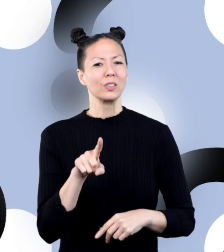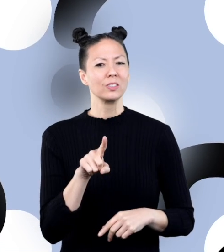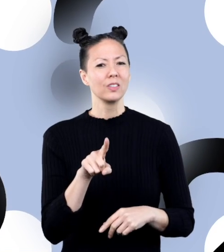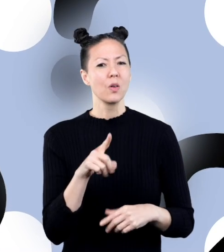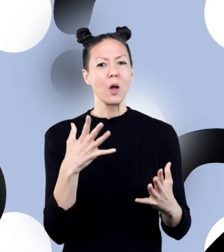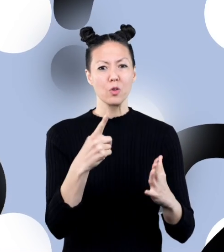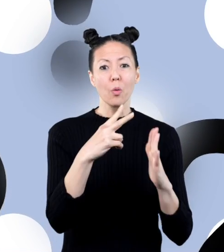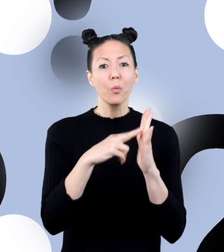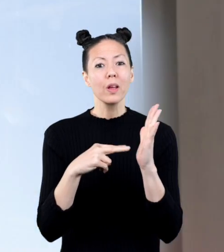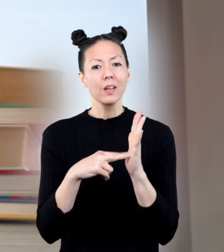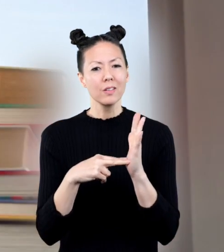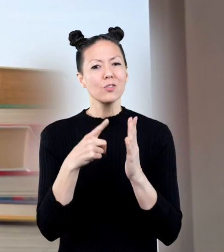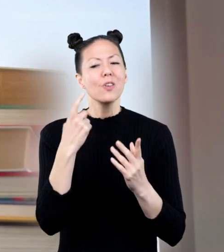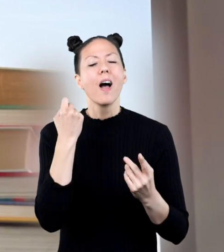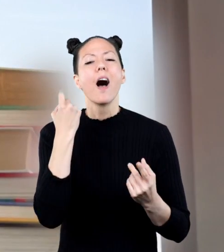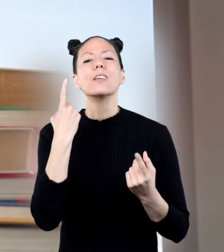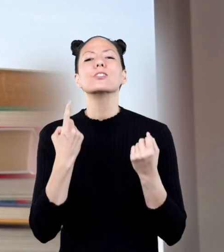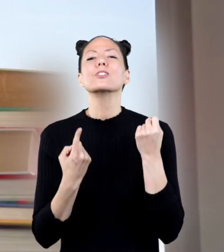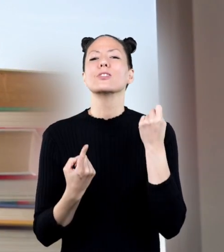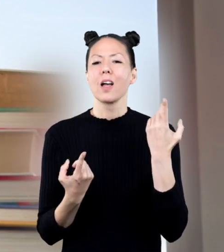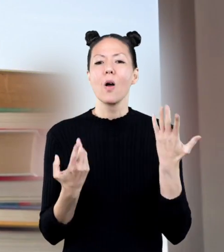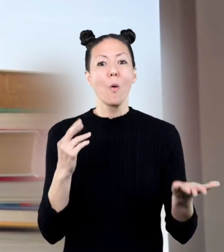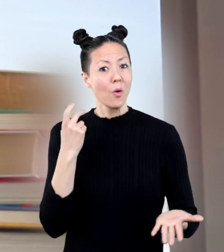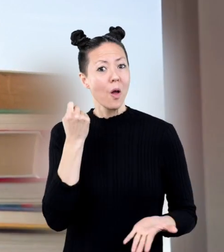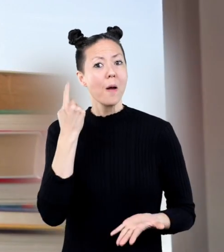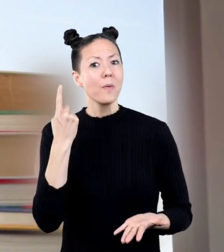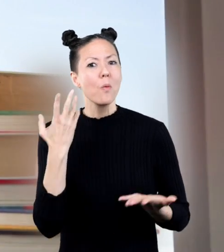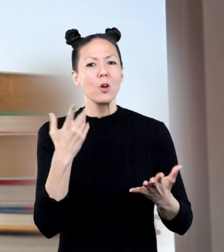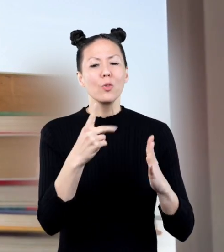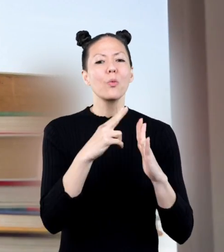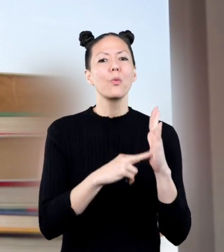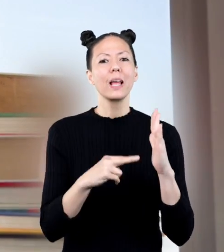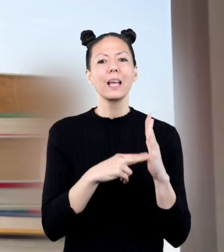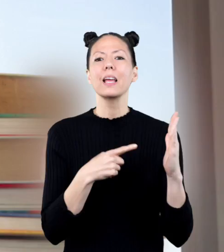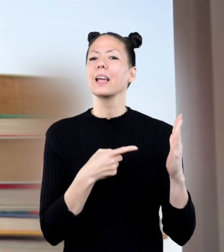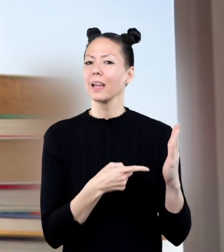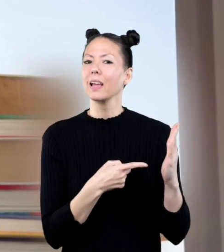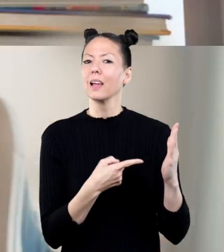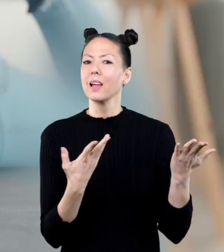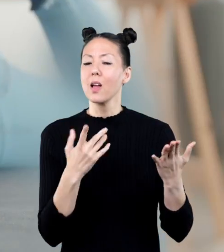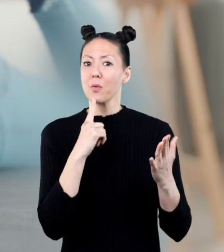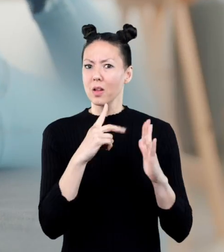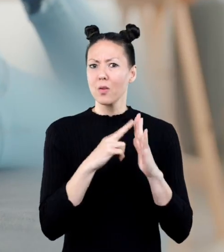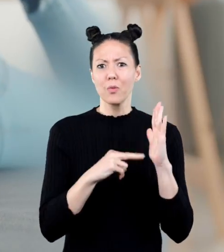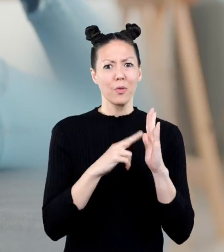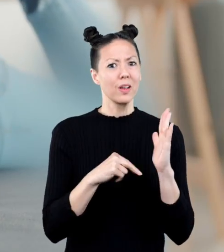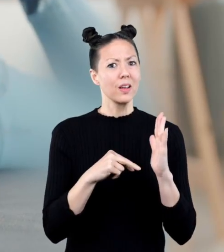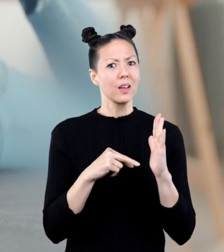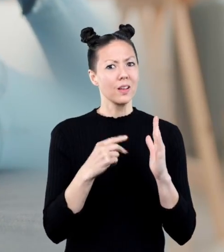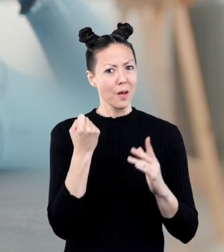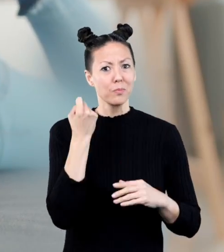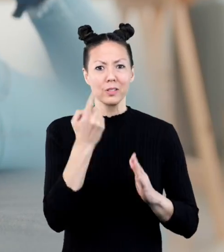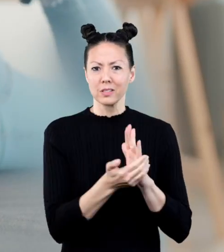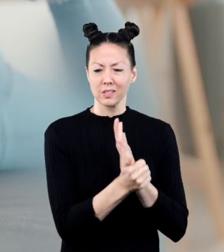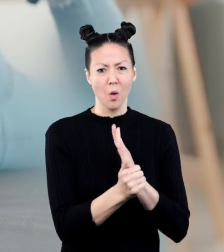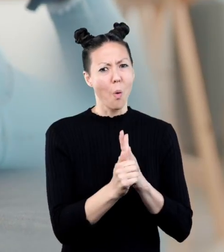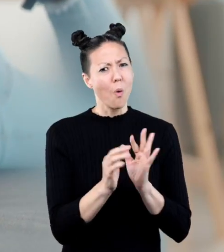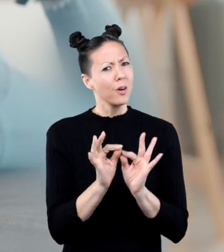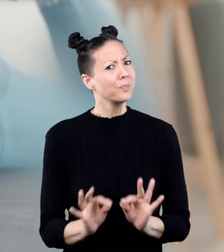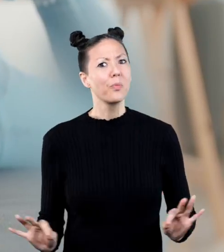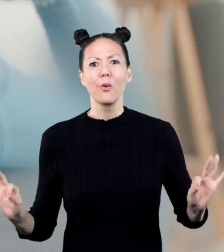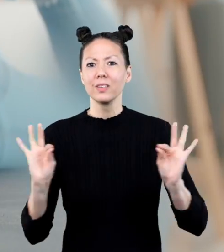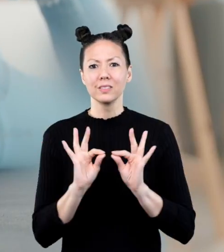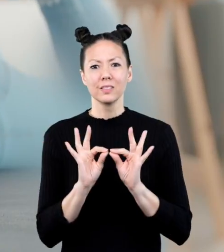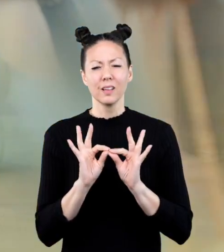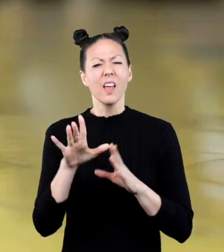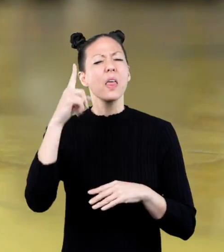about what you read, you're understanding or comprehending what you're reading. Reading comprehension skills are very